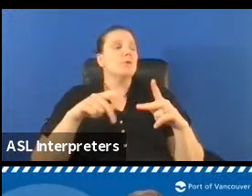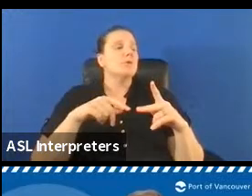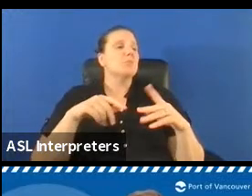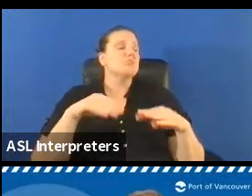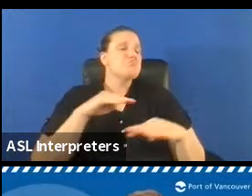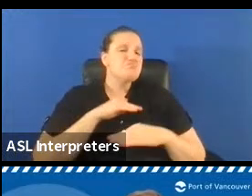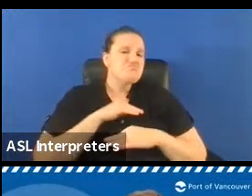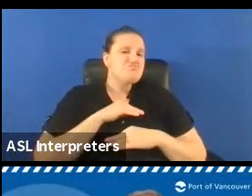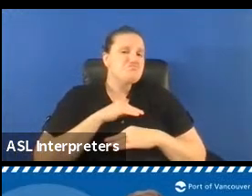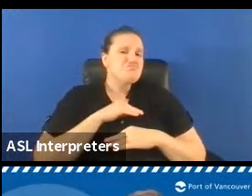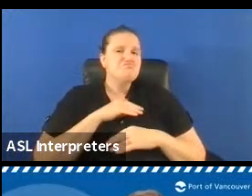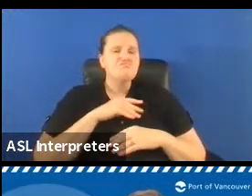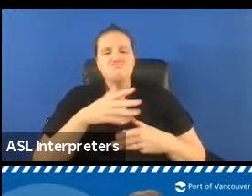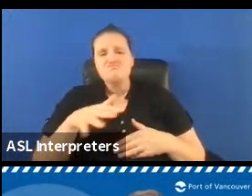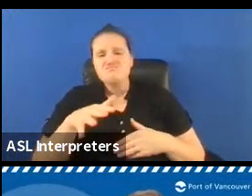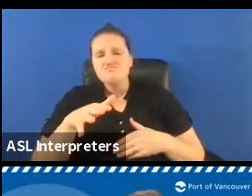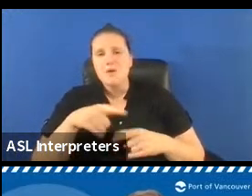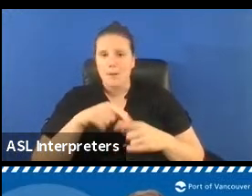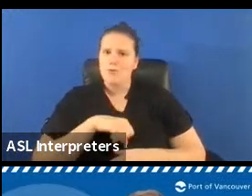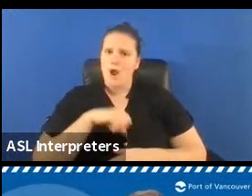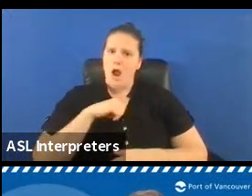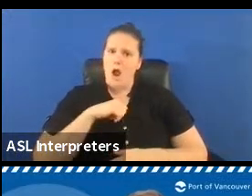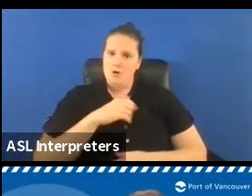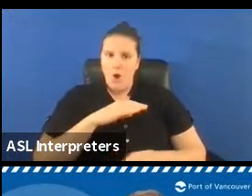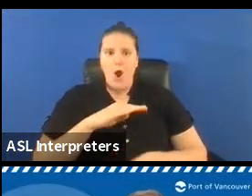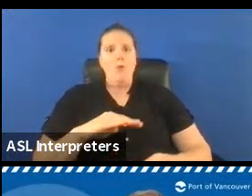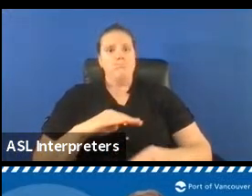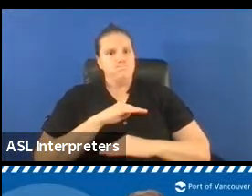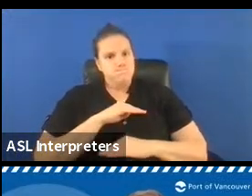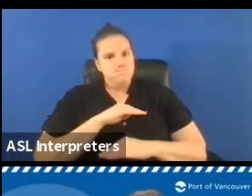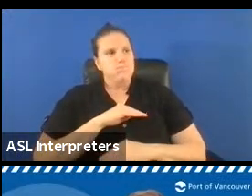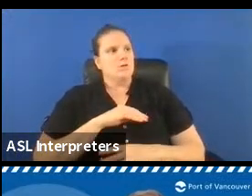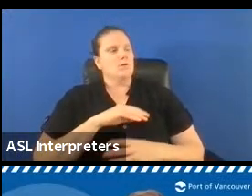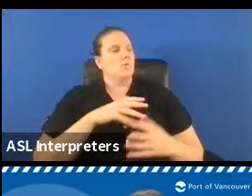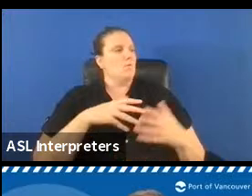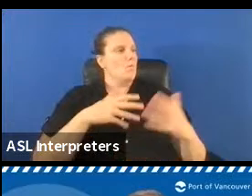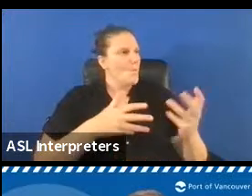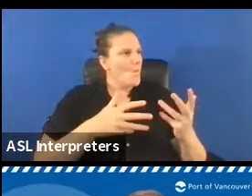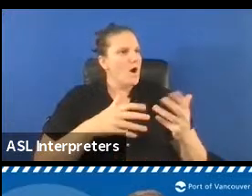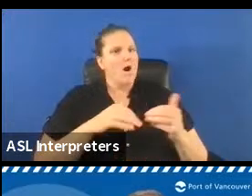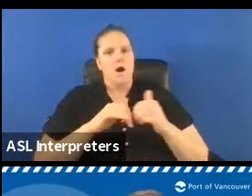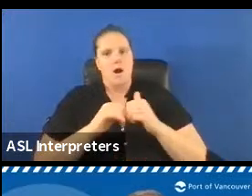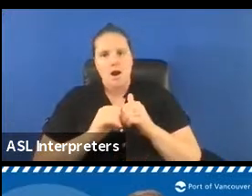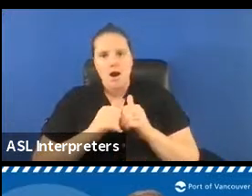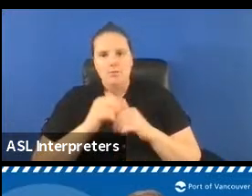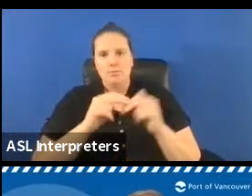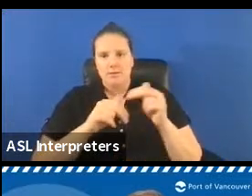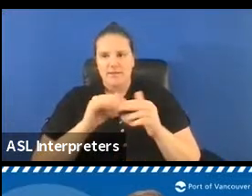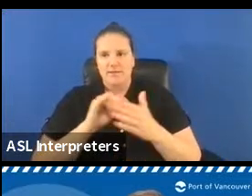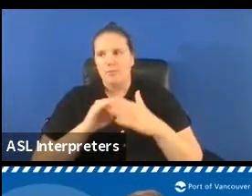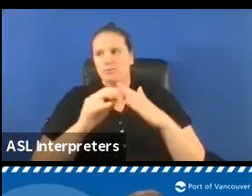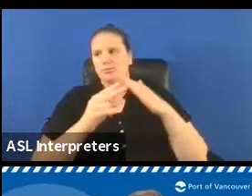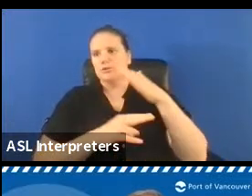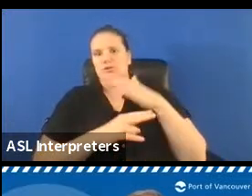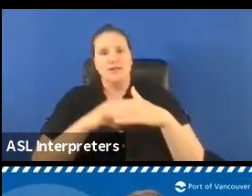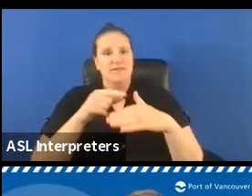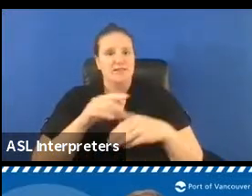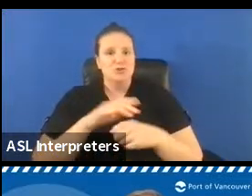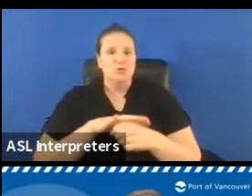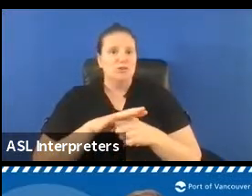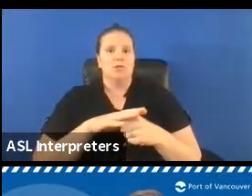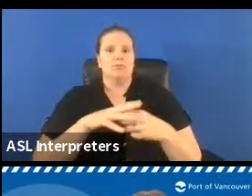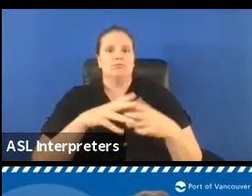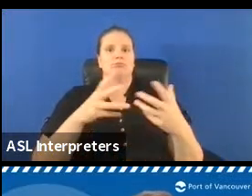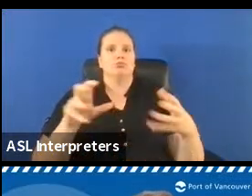of. That the what and the how of building a bridge for this region is done in a